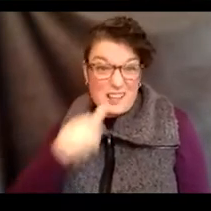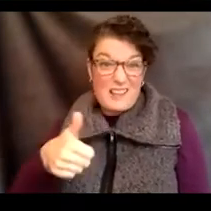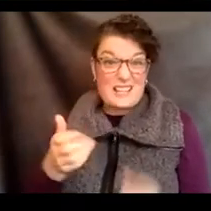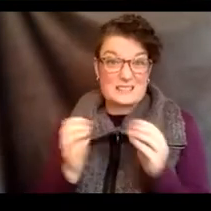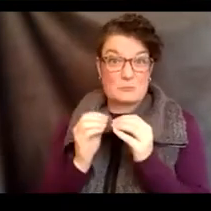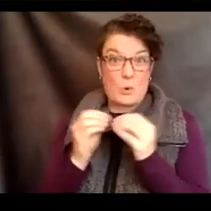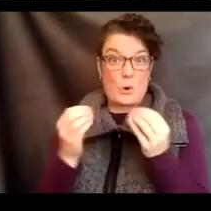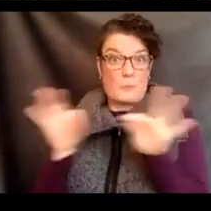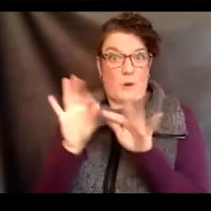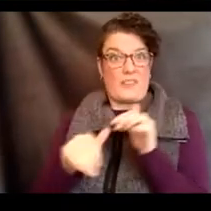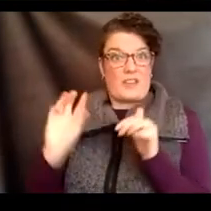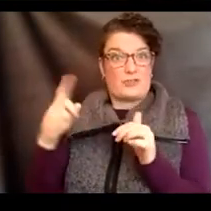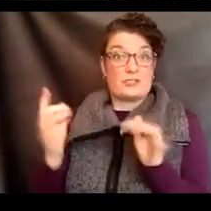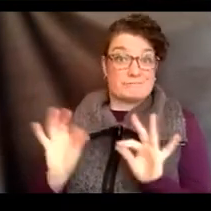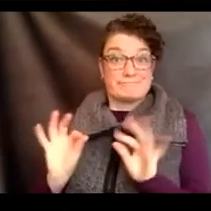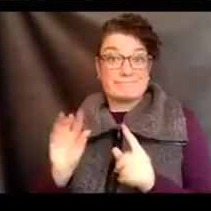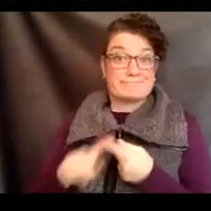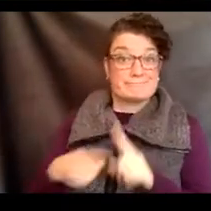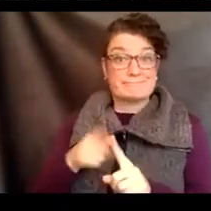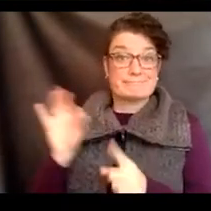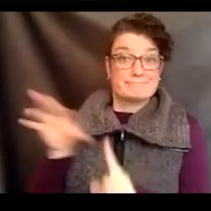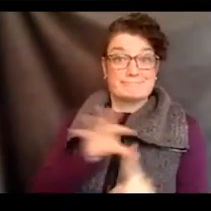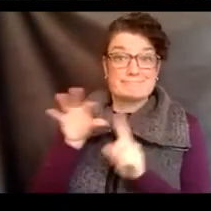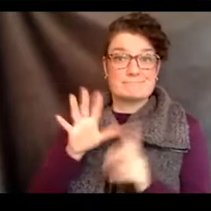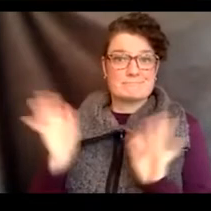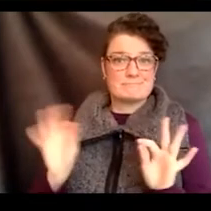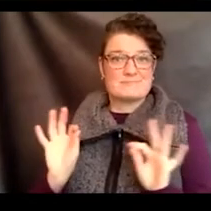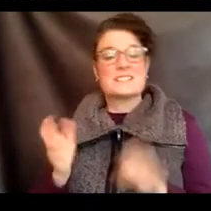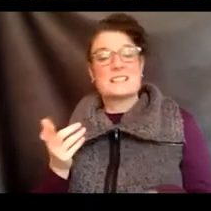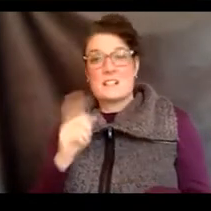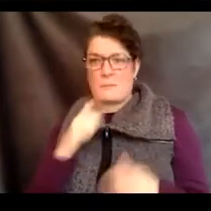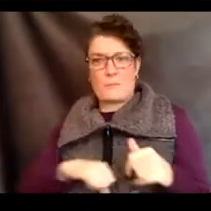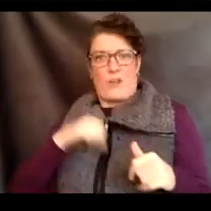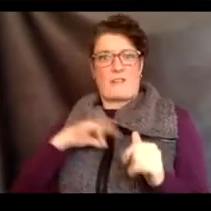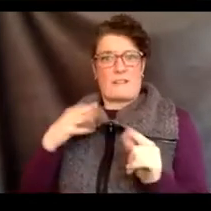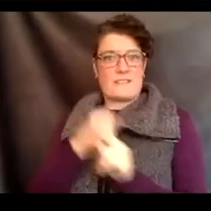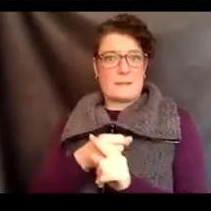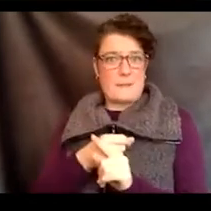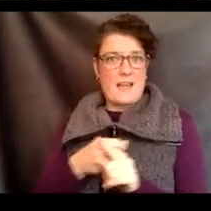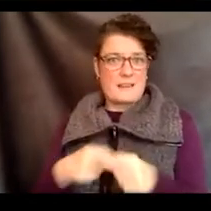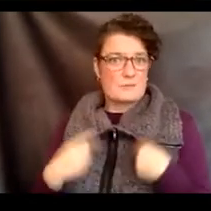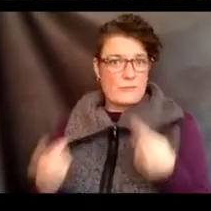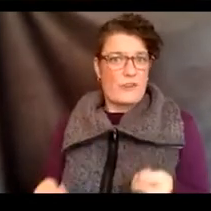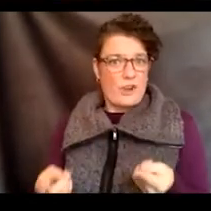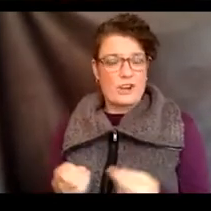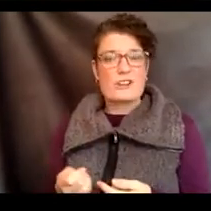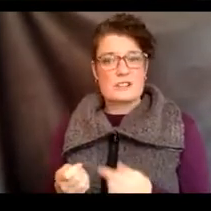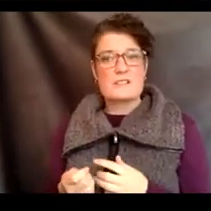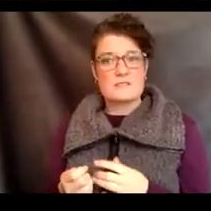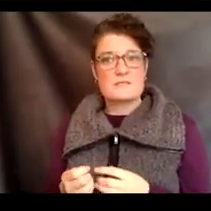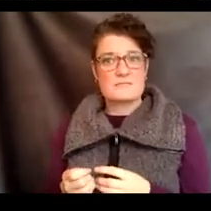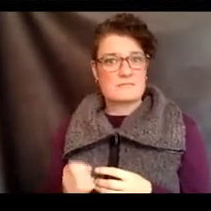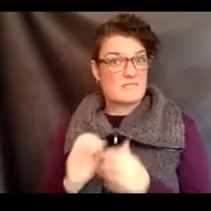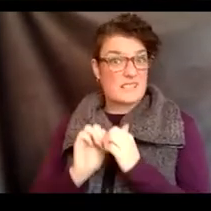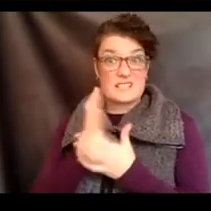people. And so I think I'm really proud of the impact that it's had so far, and the fact that somehow